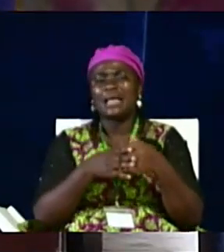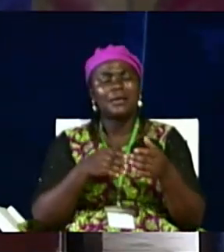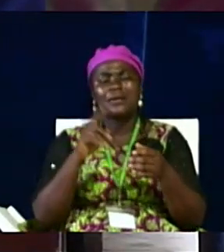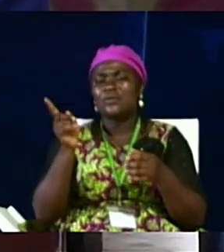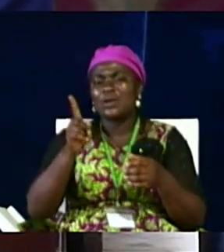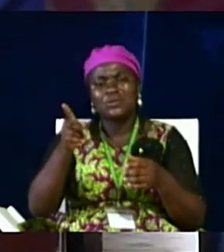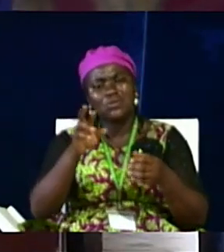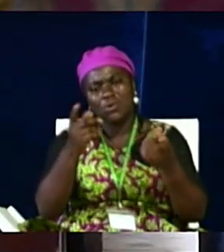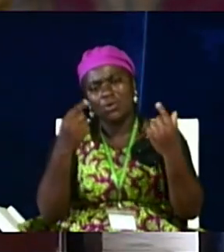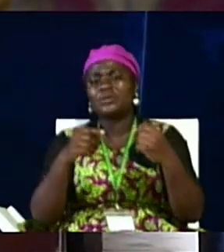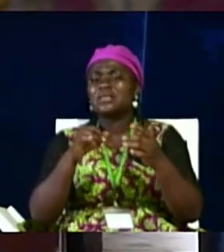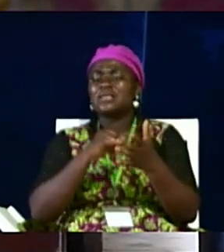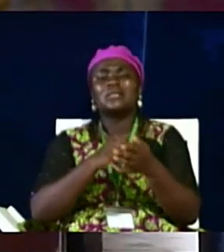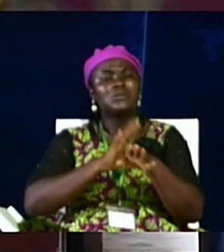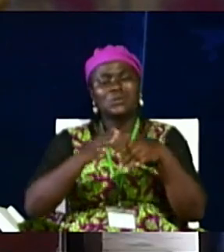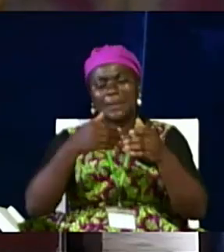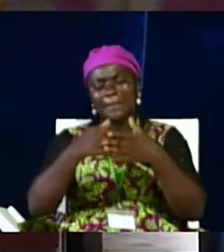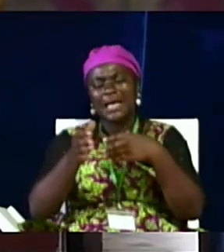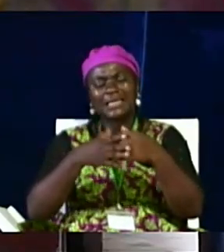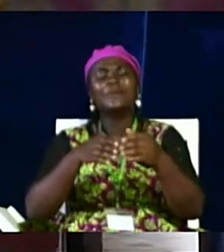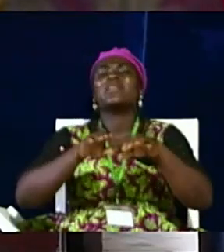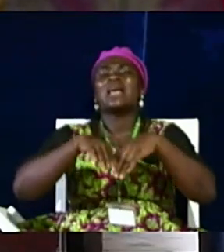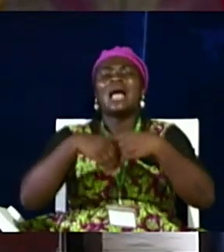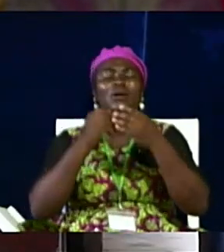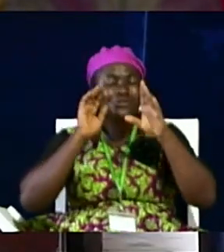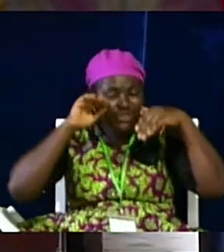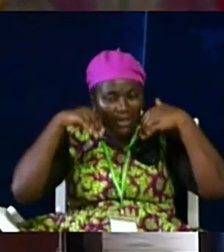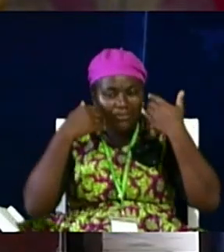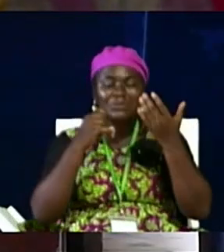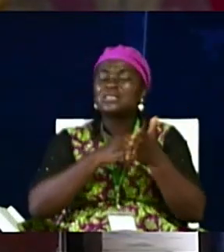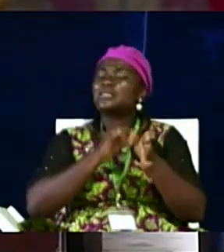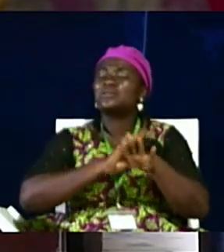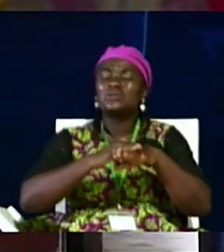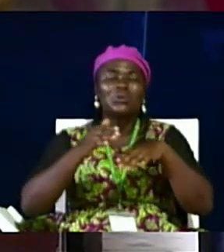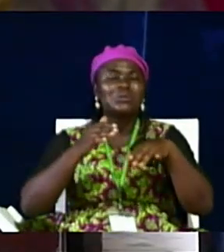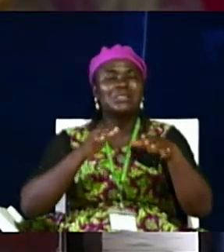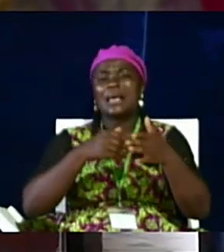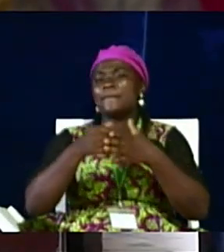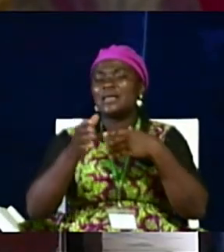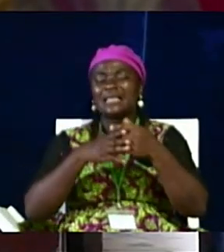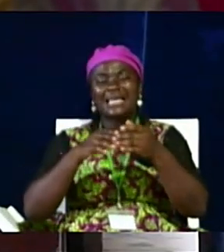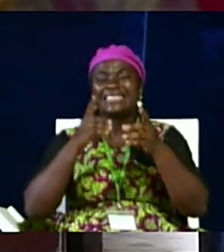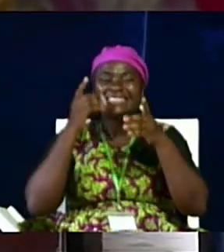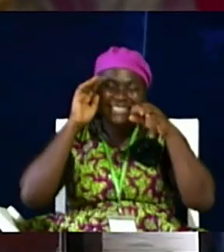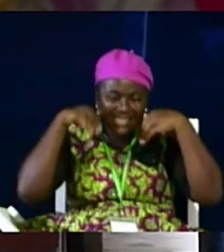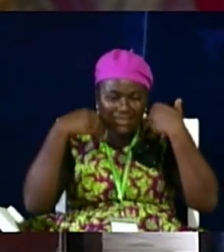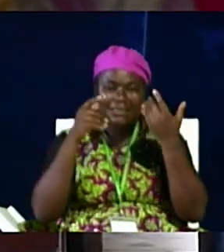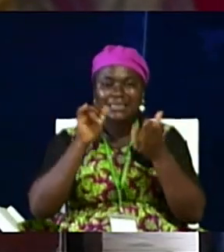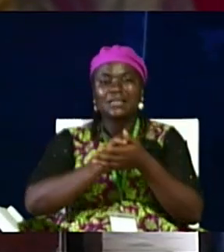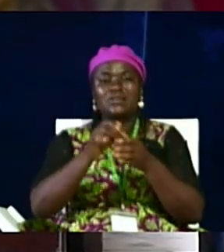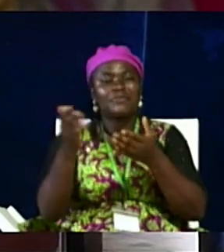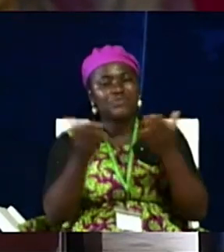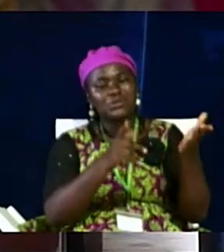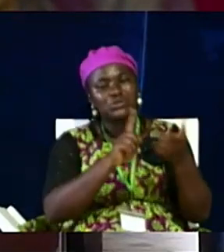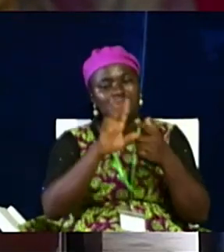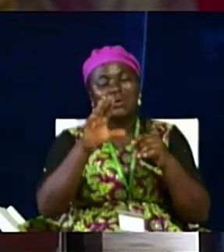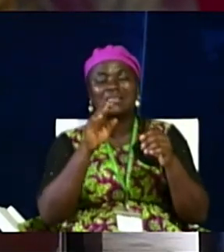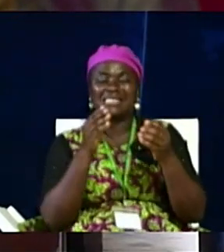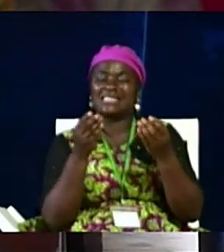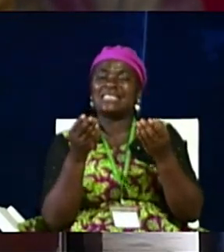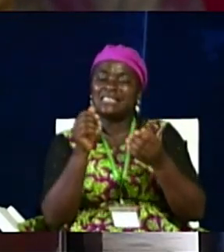how shameful they've been. It doesn't matter the kind of disgrace you have brought upon yourself. Telling God,